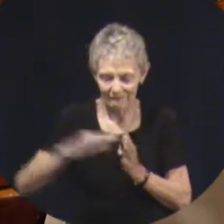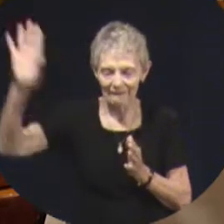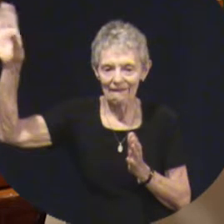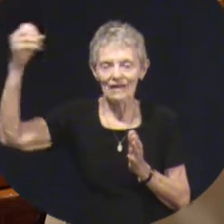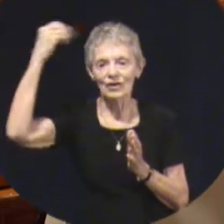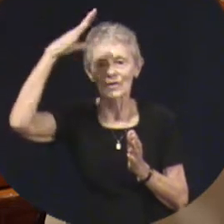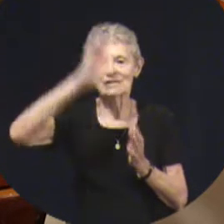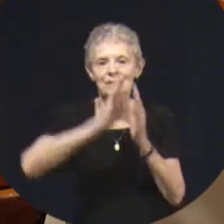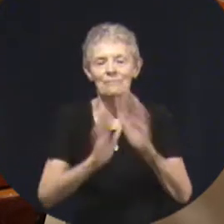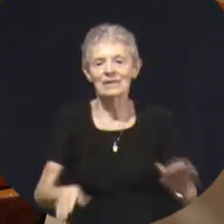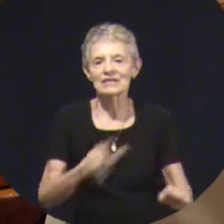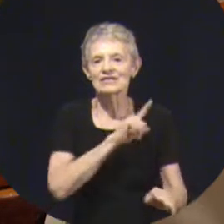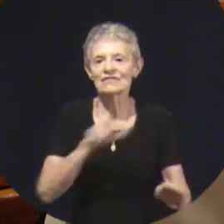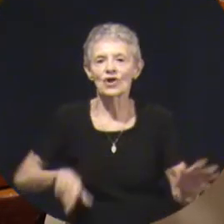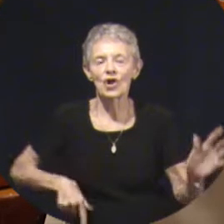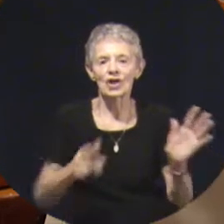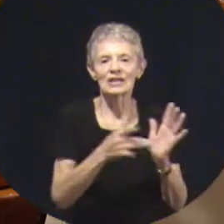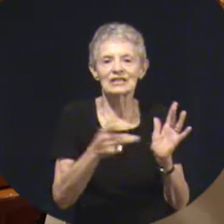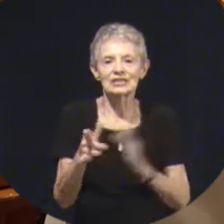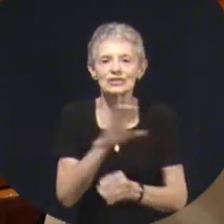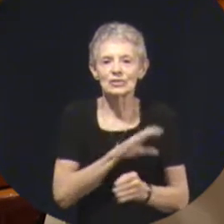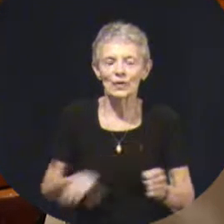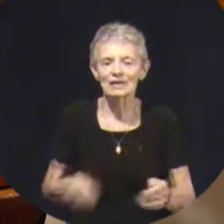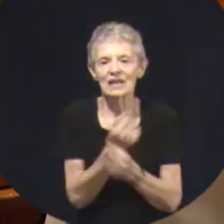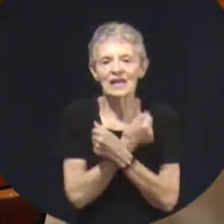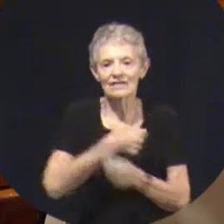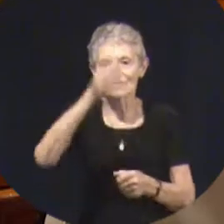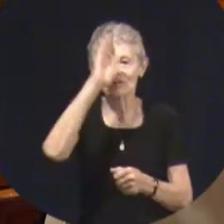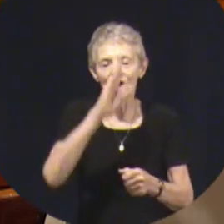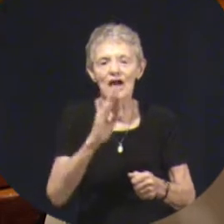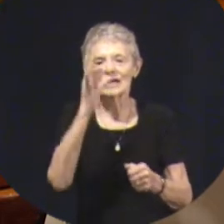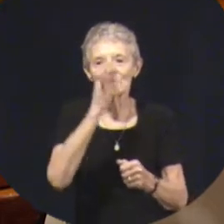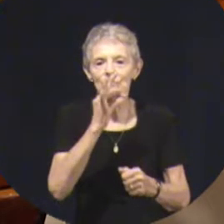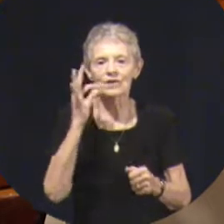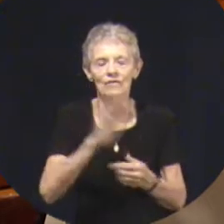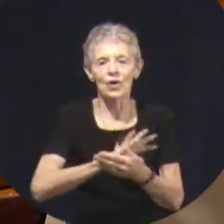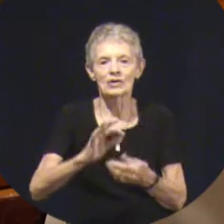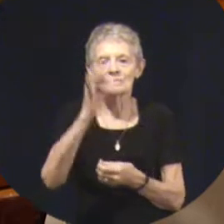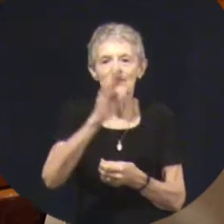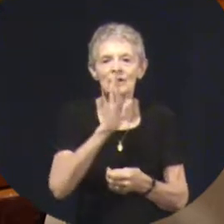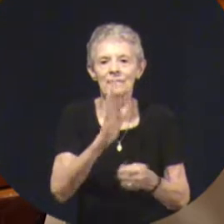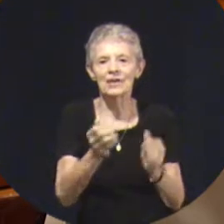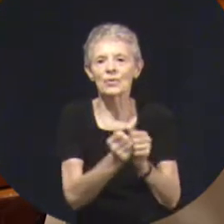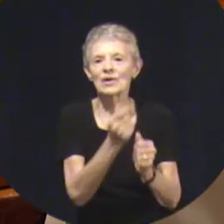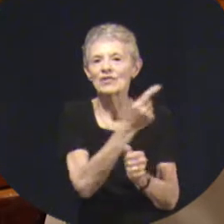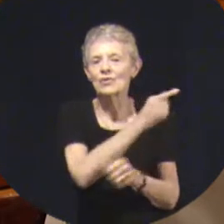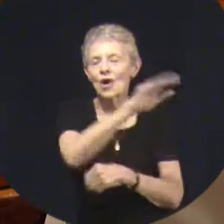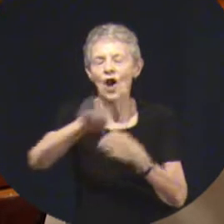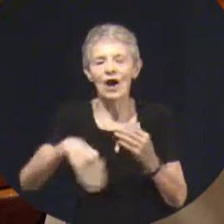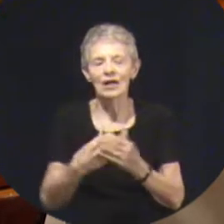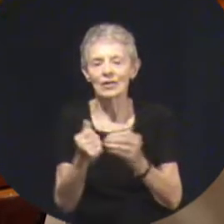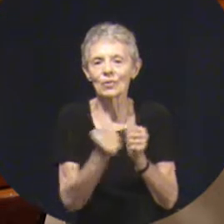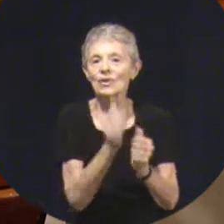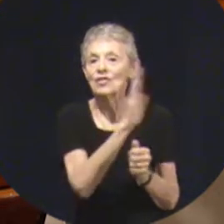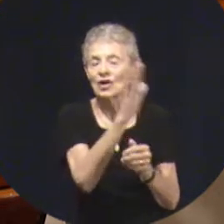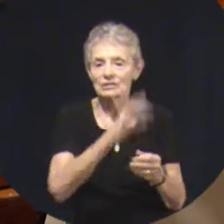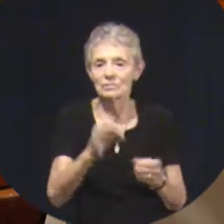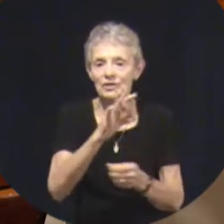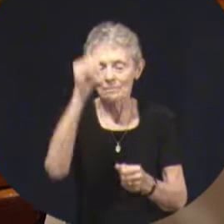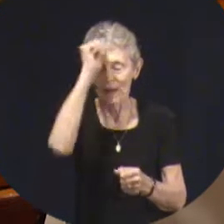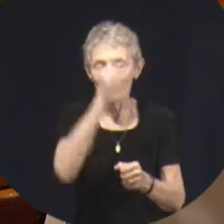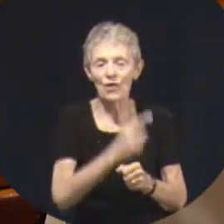and peace of our Lord Jesus Christ, the love of God, and the communion of the Holy Spirit be with you all. And be with your spirit. My brothers